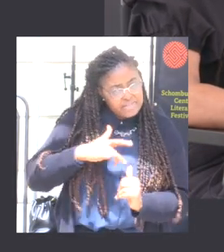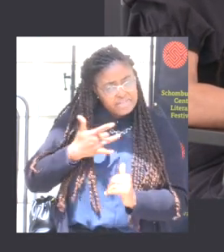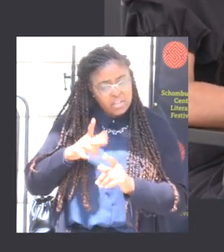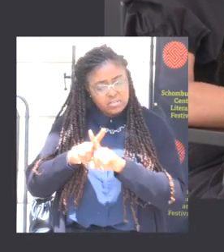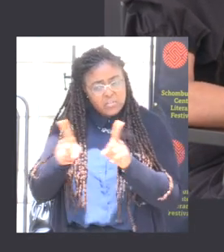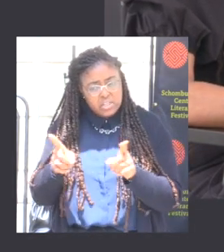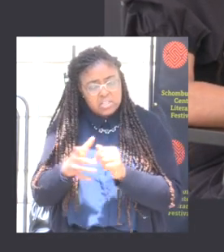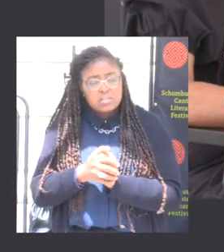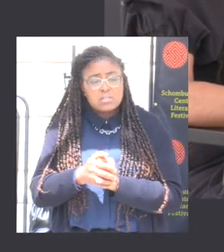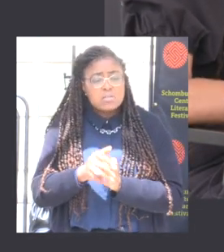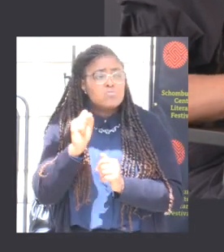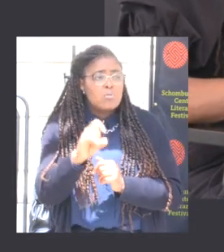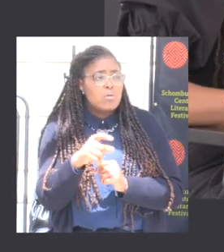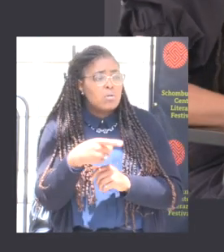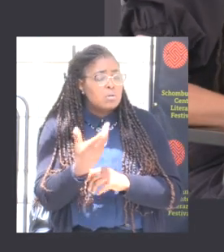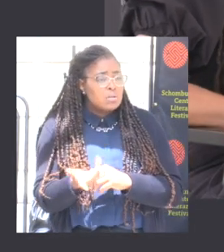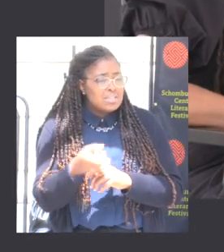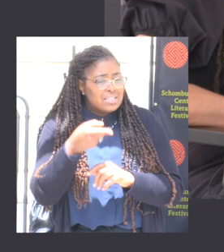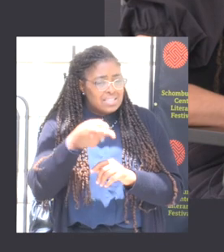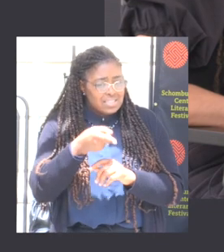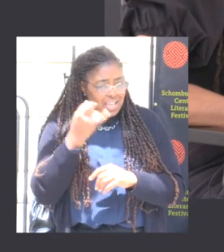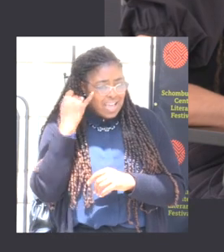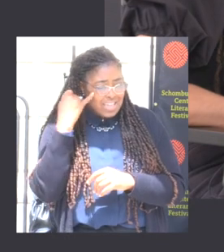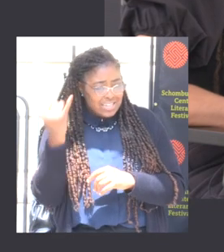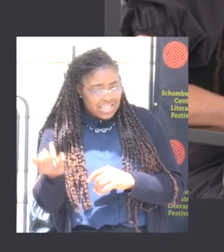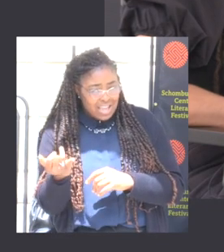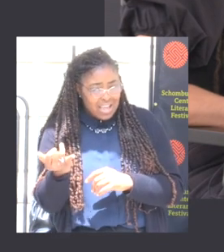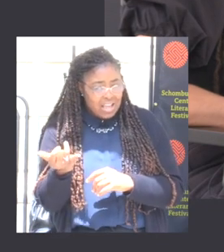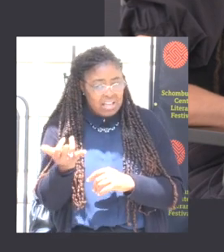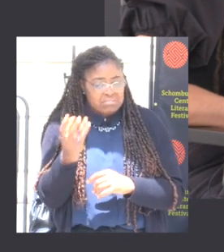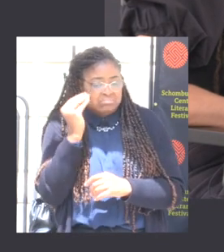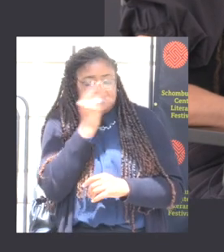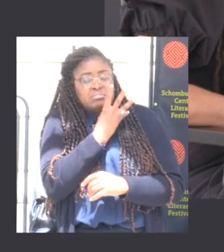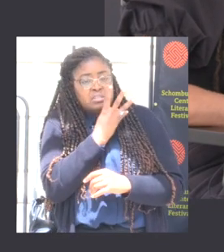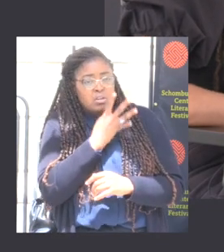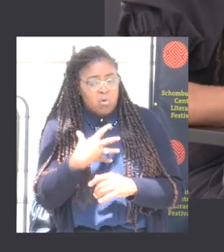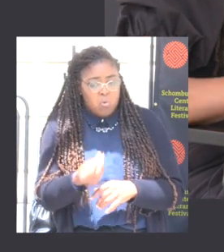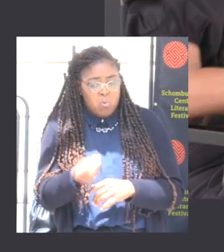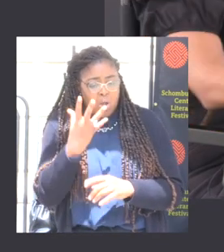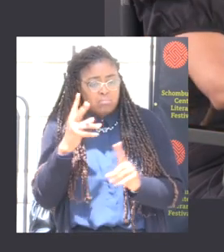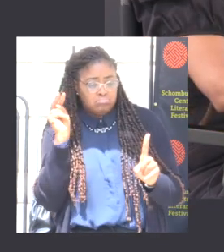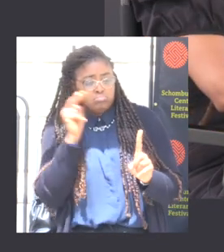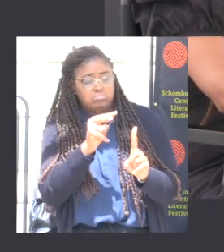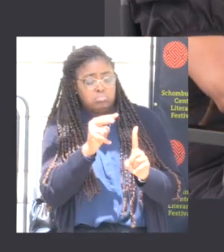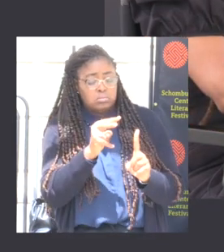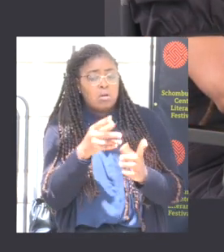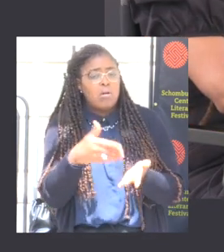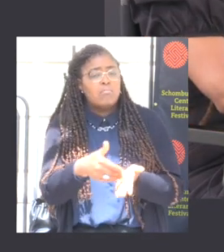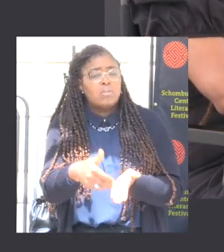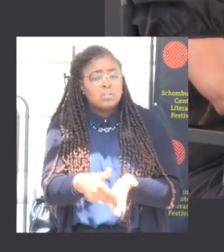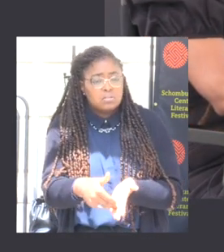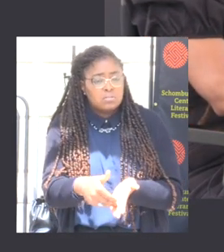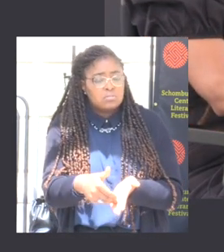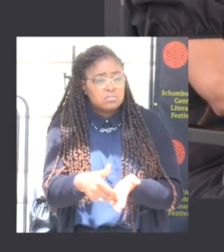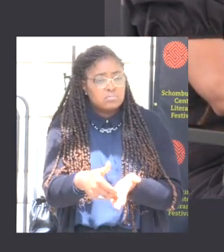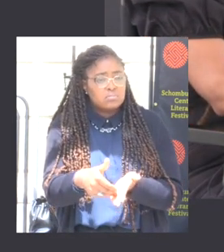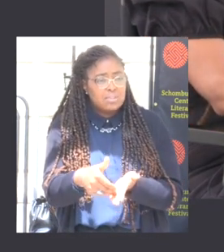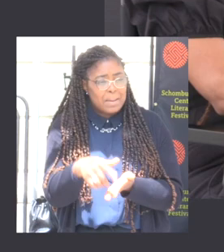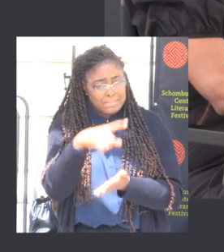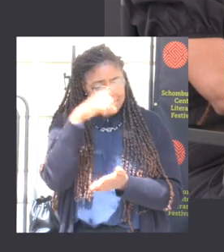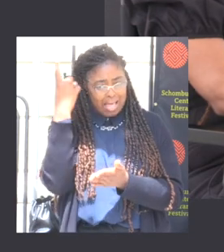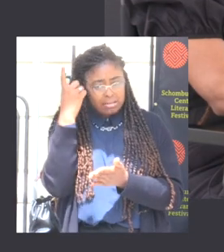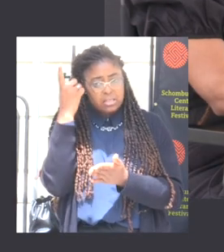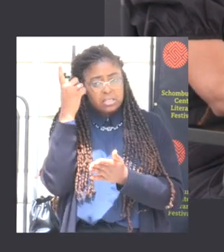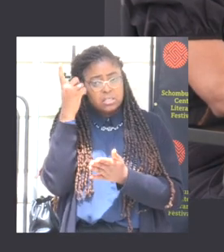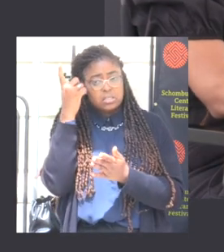you know, this idea of being unconcerned with the white gaze, I think so often black creatives are